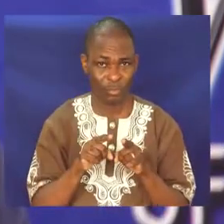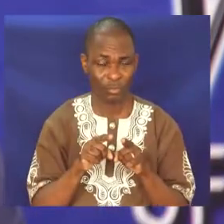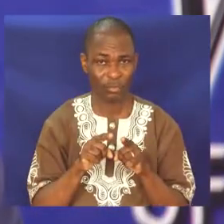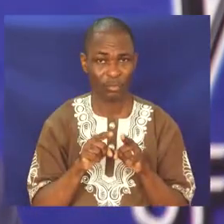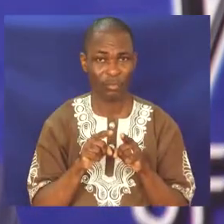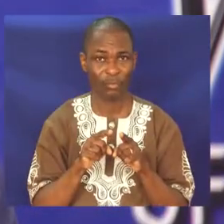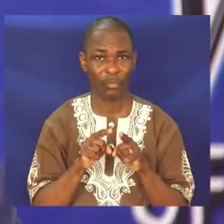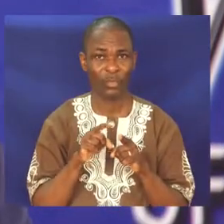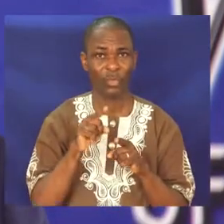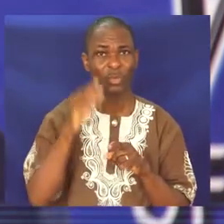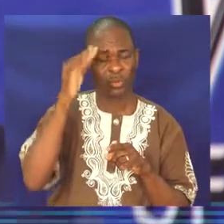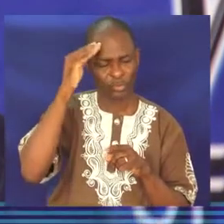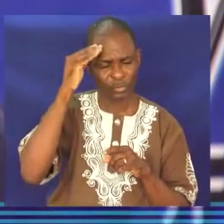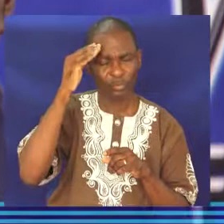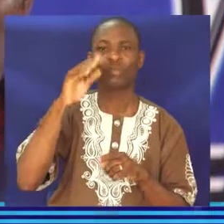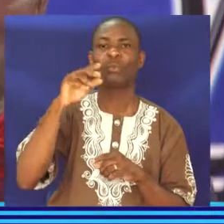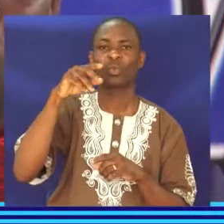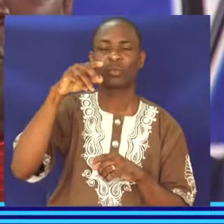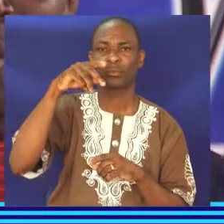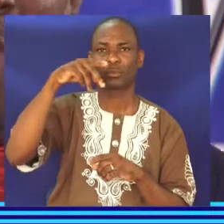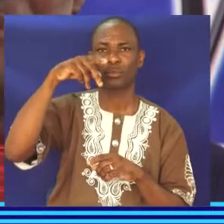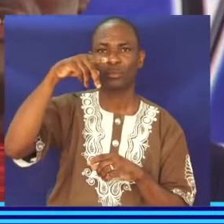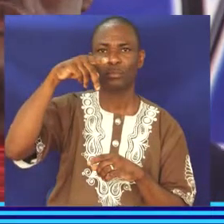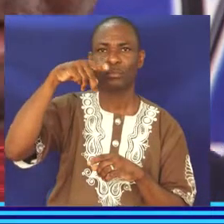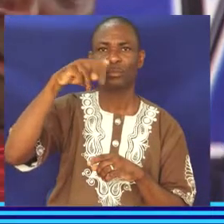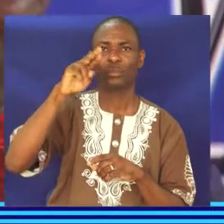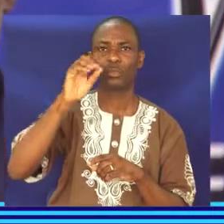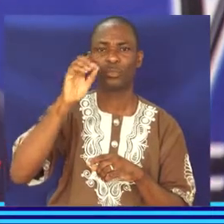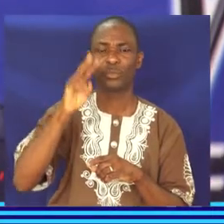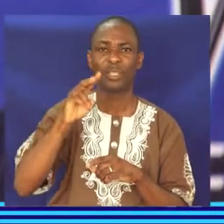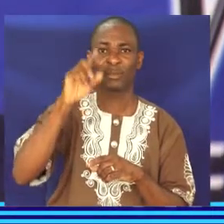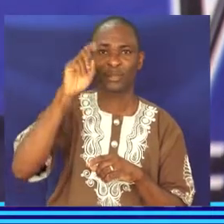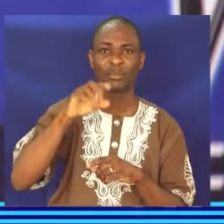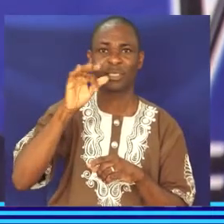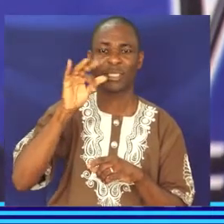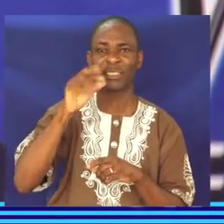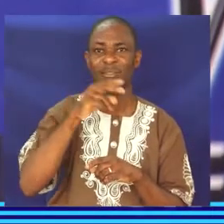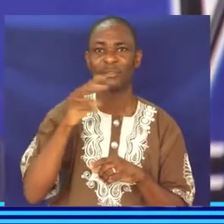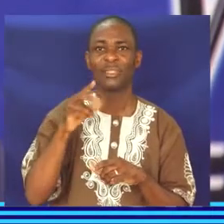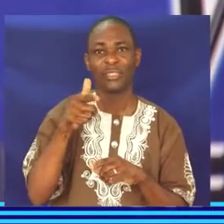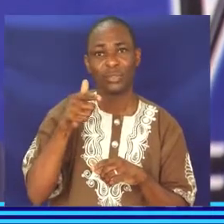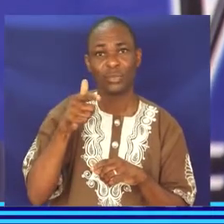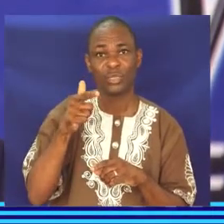se mebusam eti dunkron chemu aduenu ba ko chokonko ne se